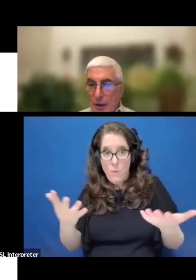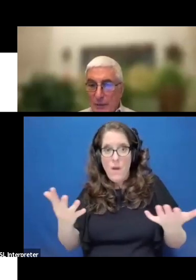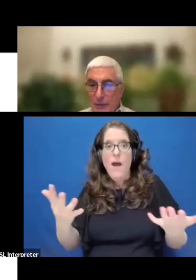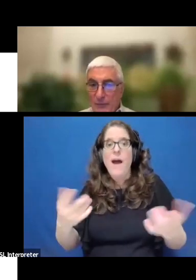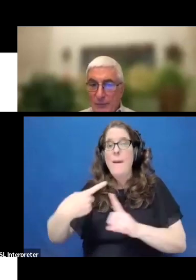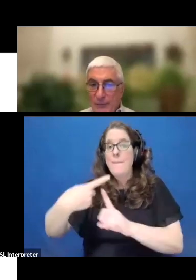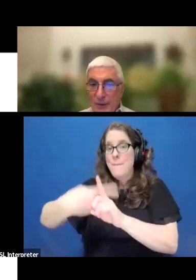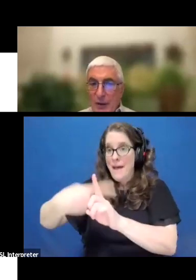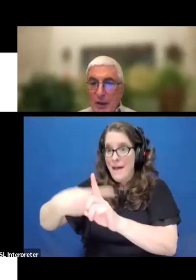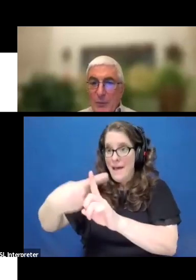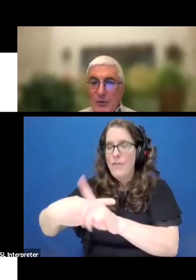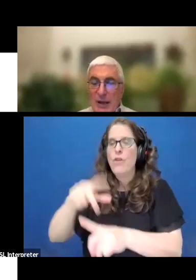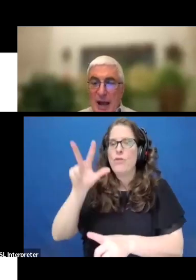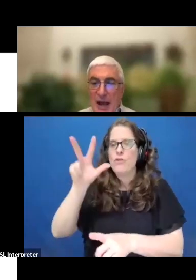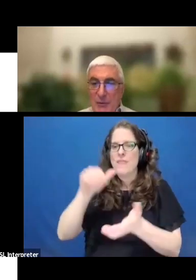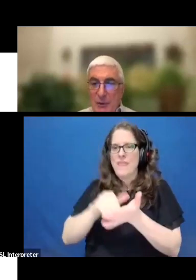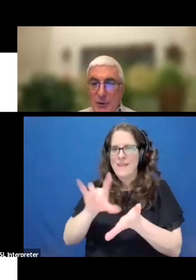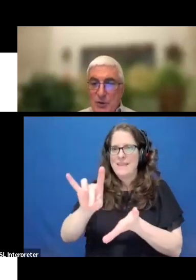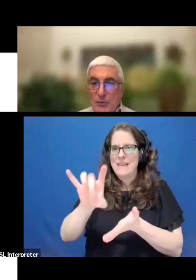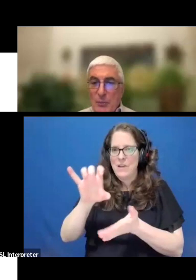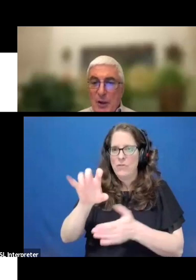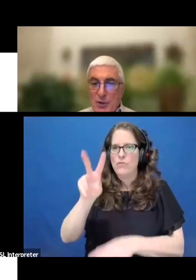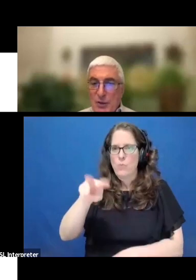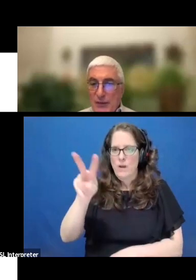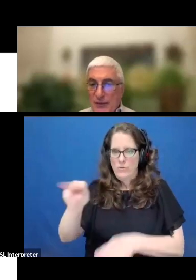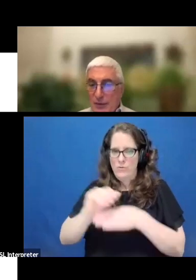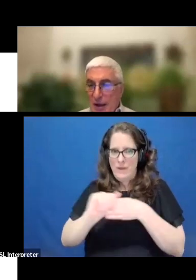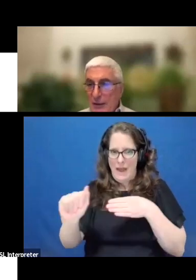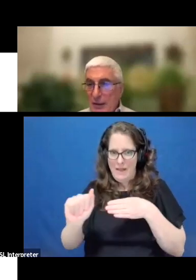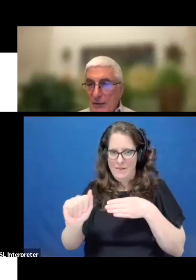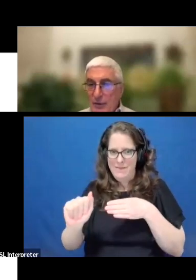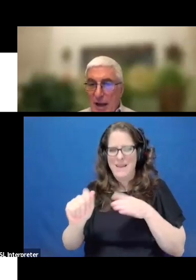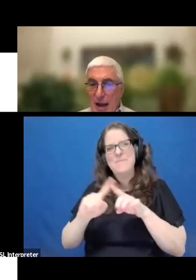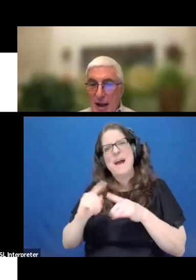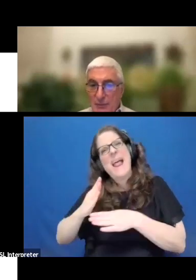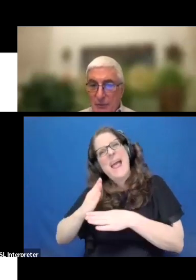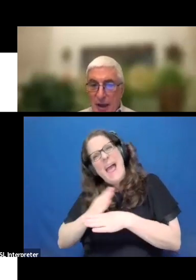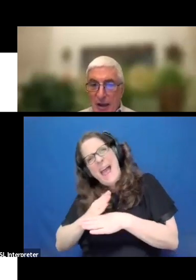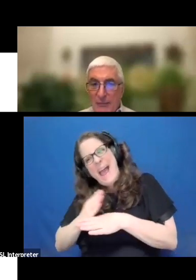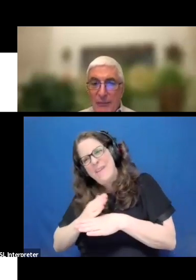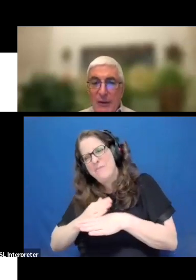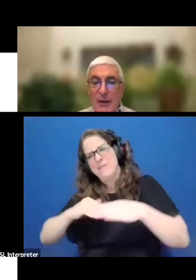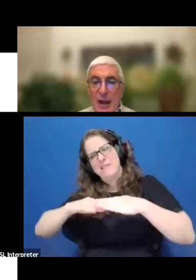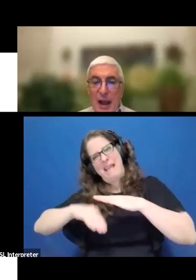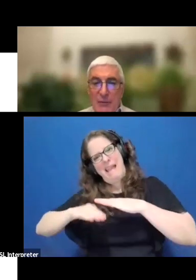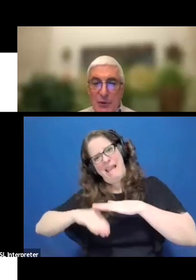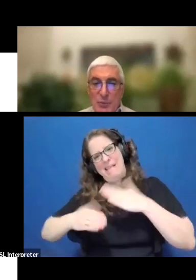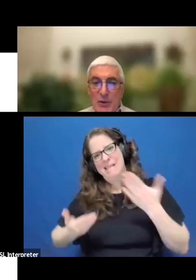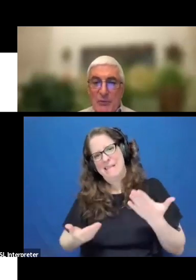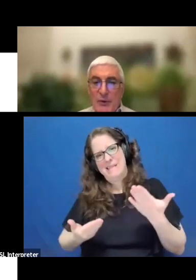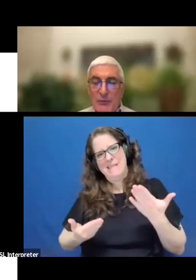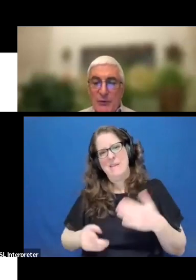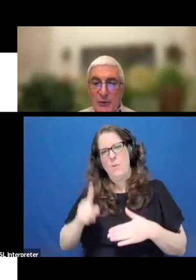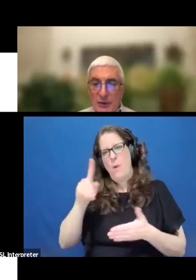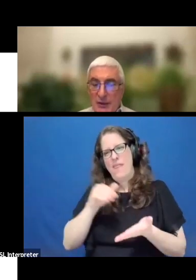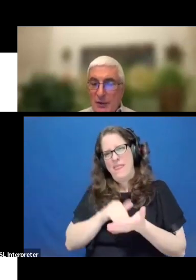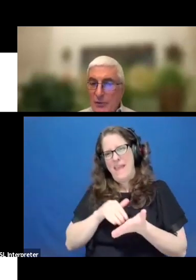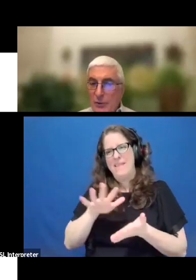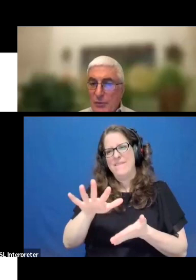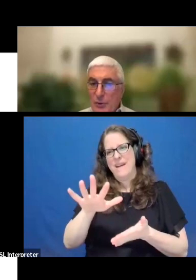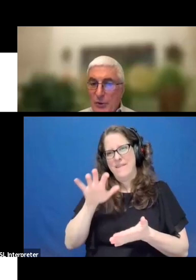$3,822 a month. But the average is much less than that, less than half of that. Average benefit is